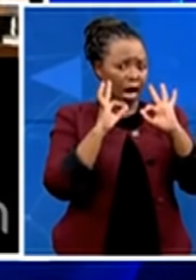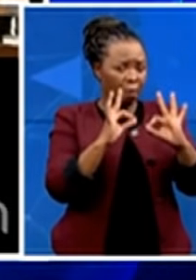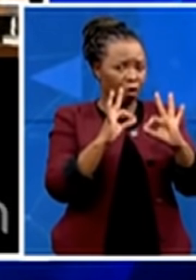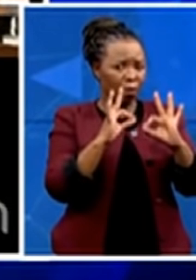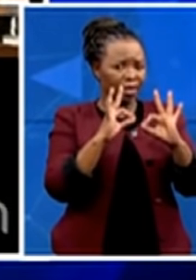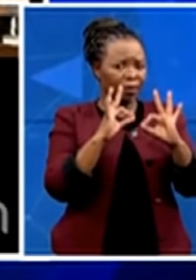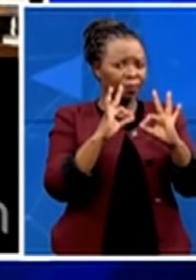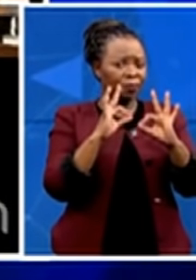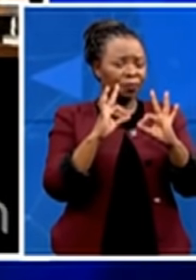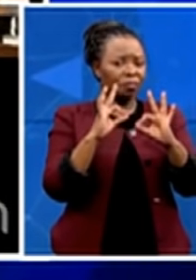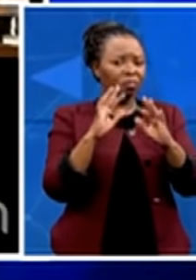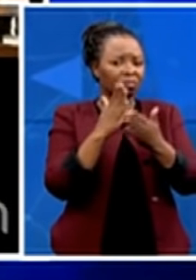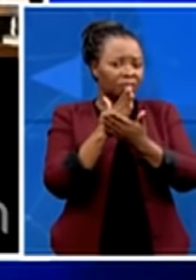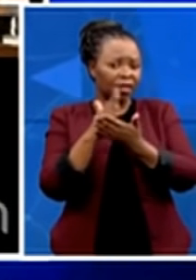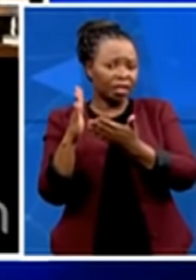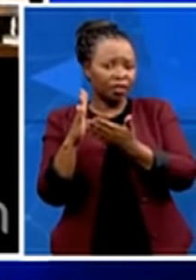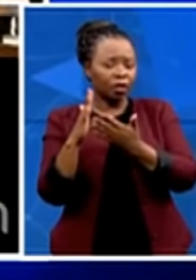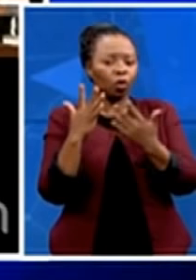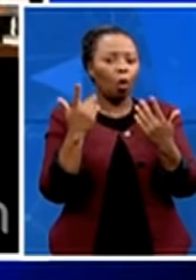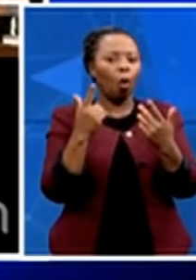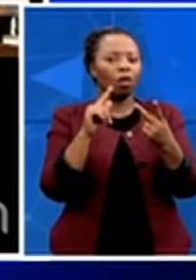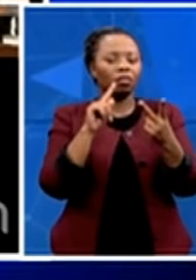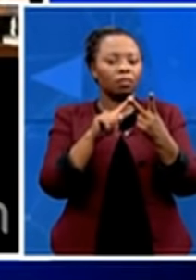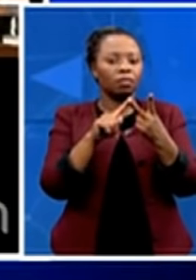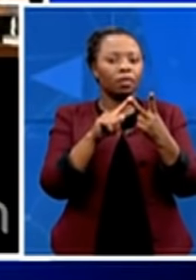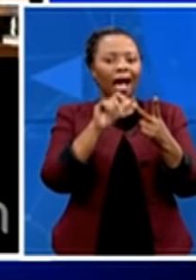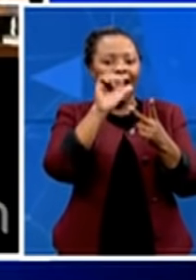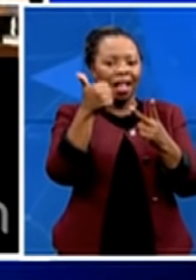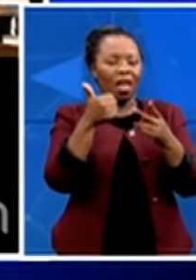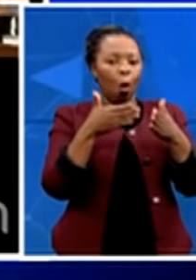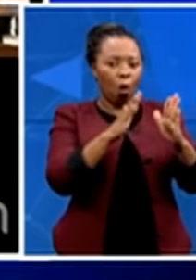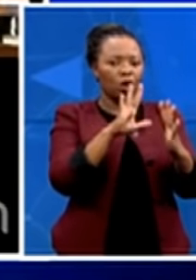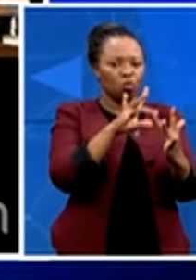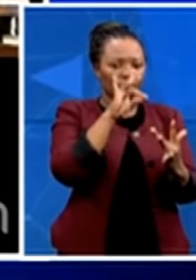equitable remedy, which might follow whether or not the